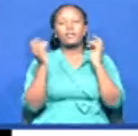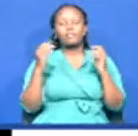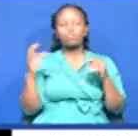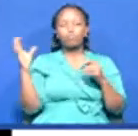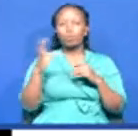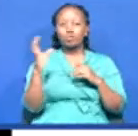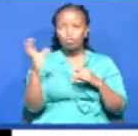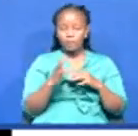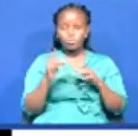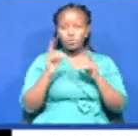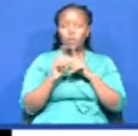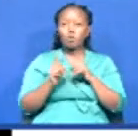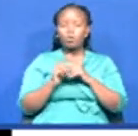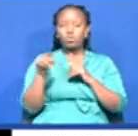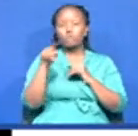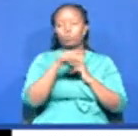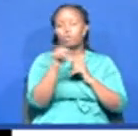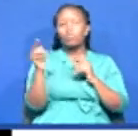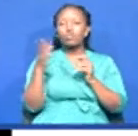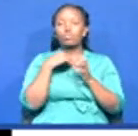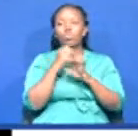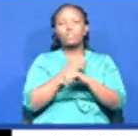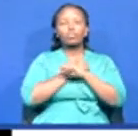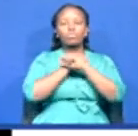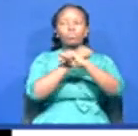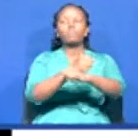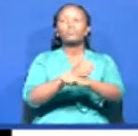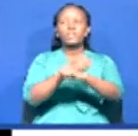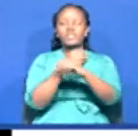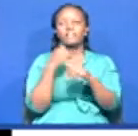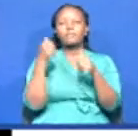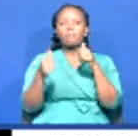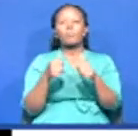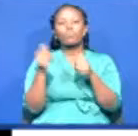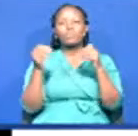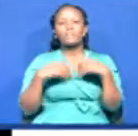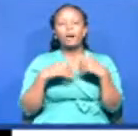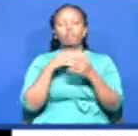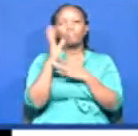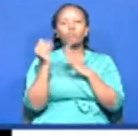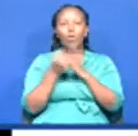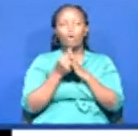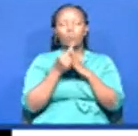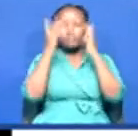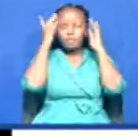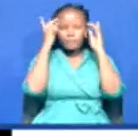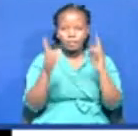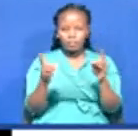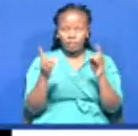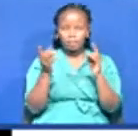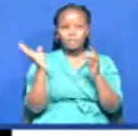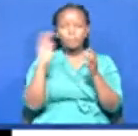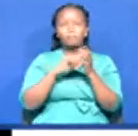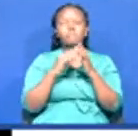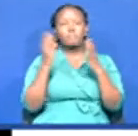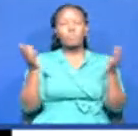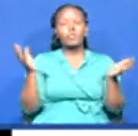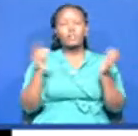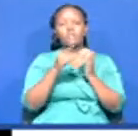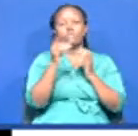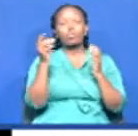you may want also to protect that shape, which is an industrial design. So again, you get an industrial